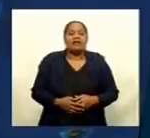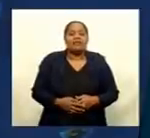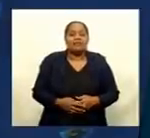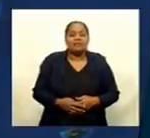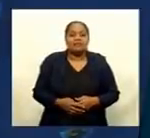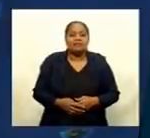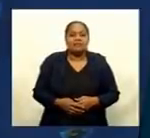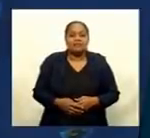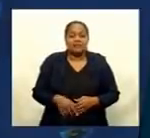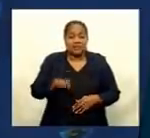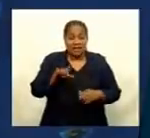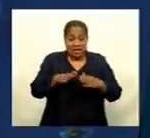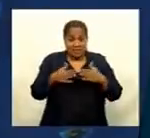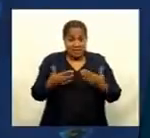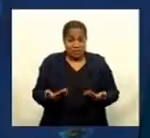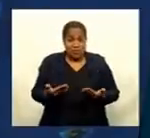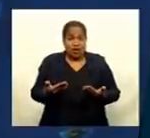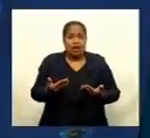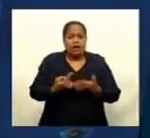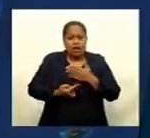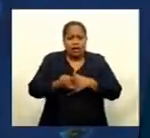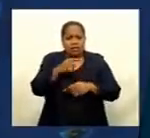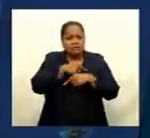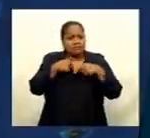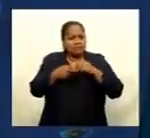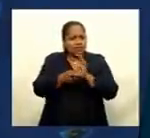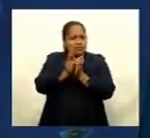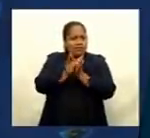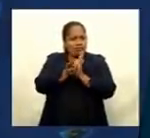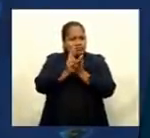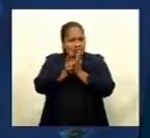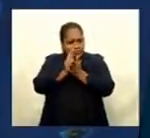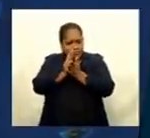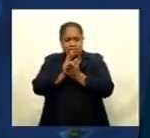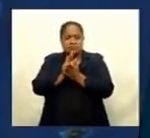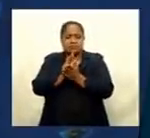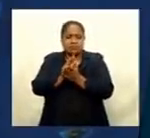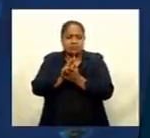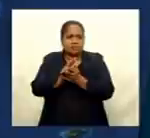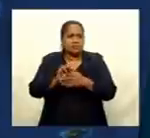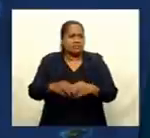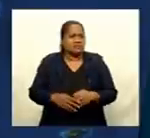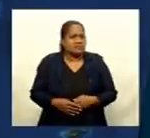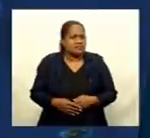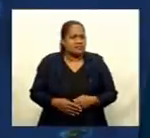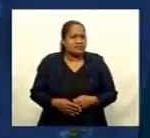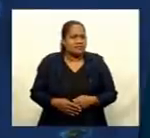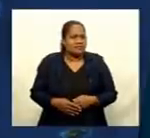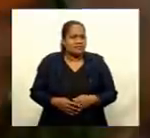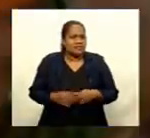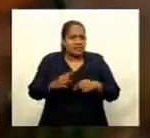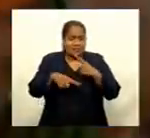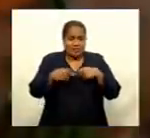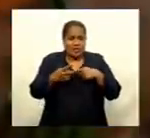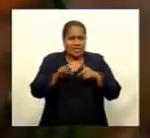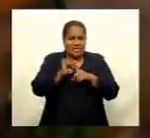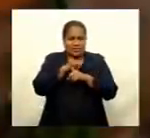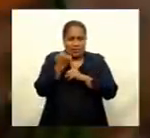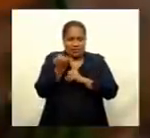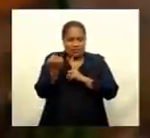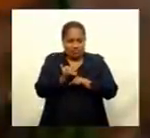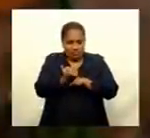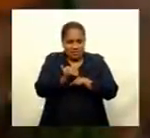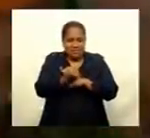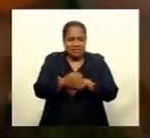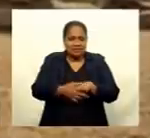it's at this point we have to review case by case, and particularly given the outbreak situation. Perform